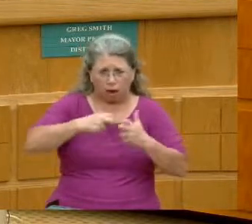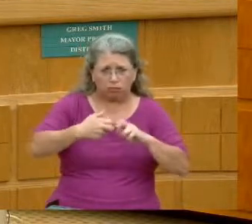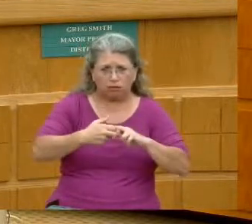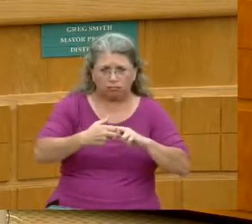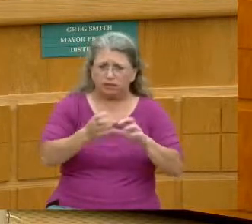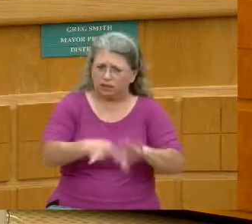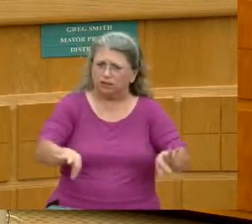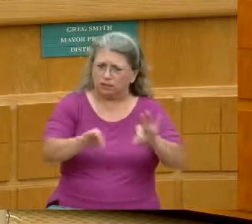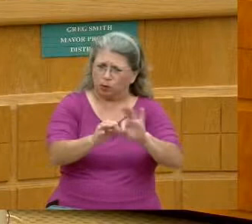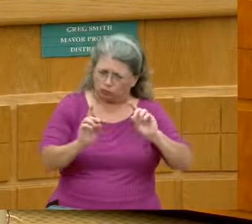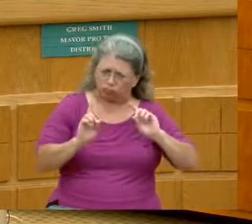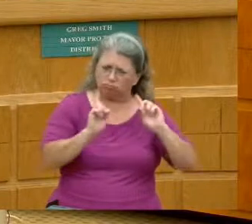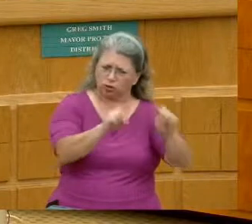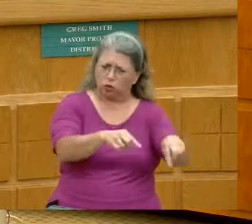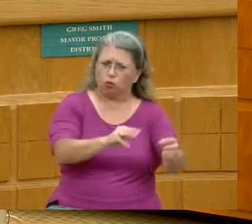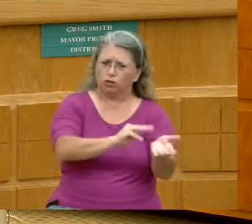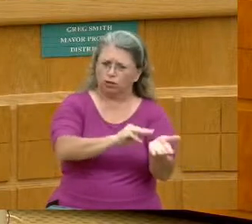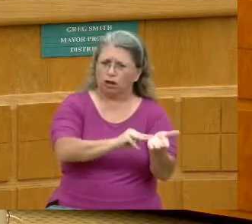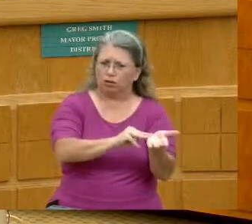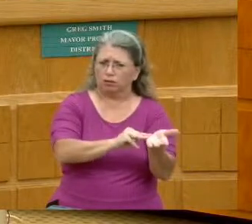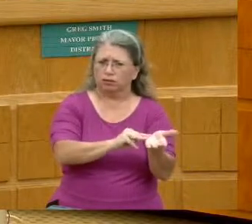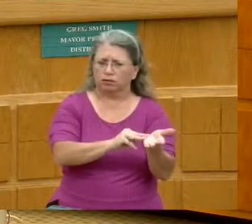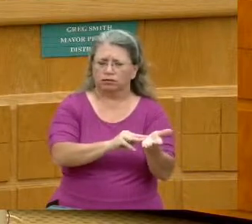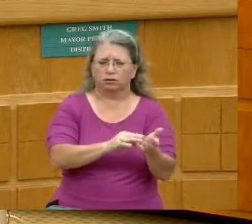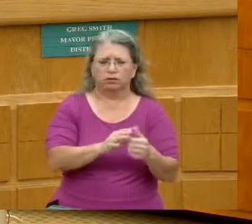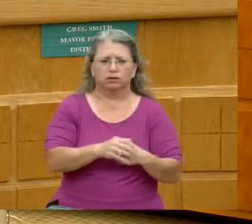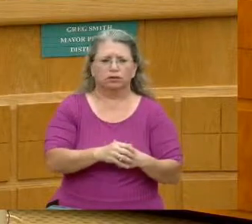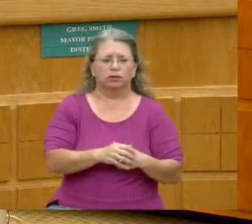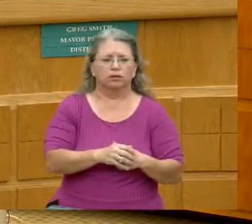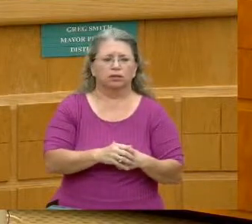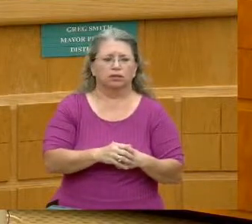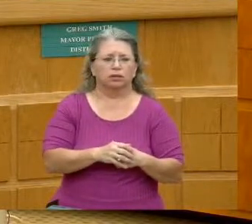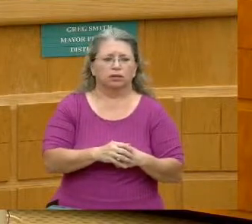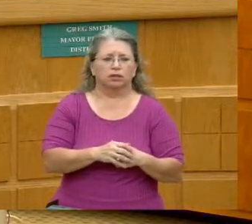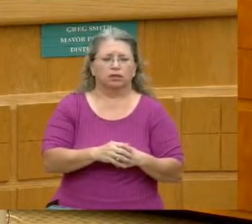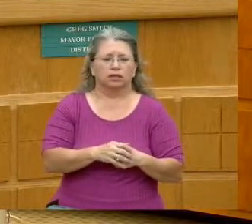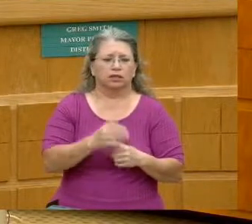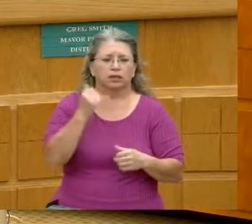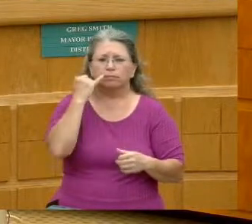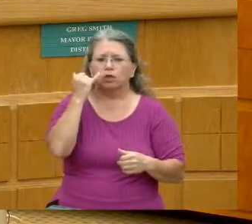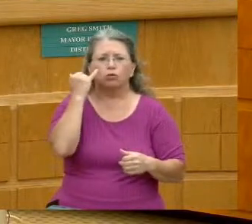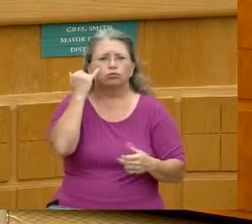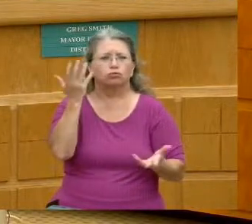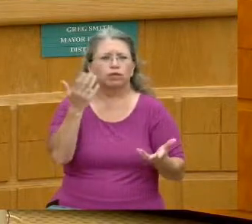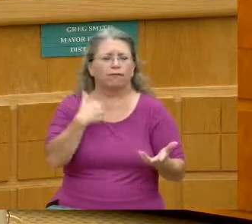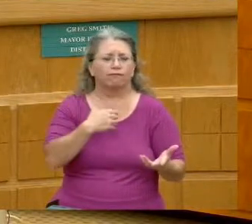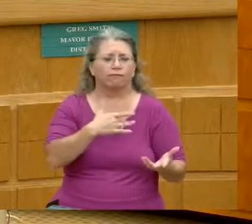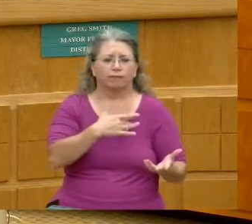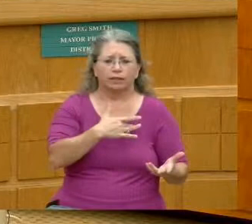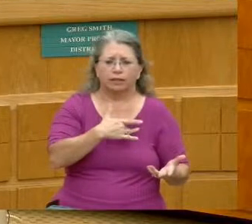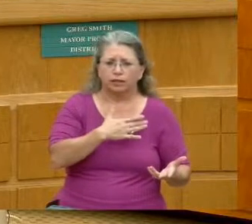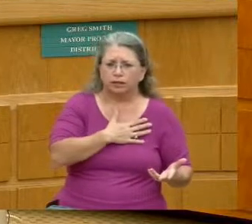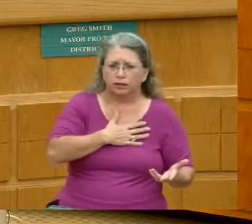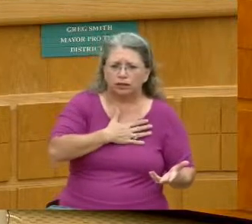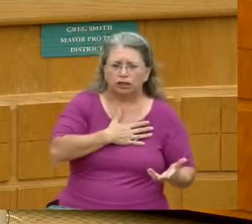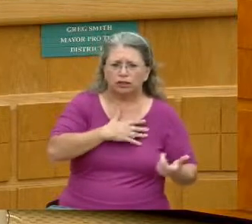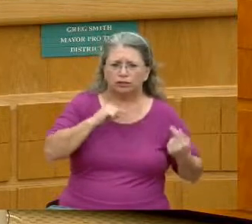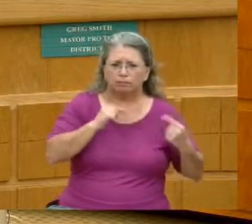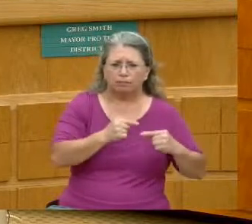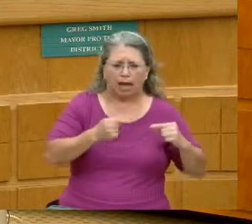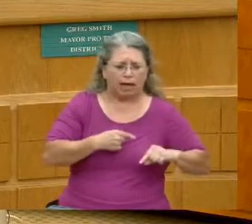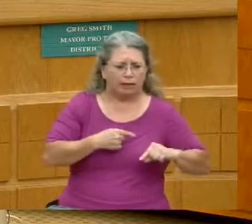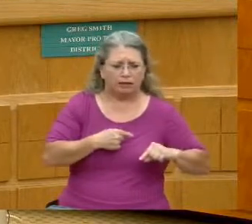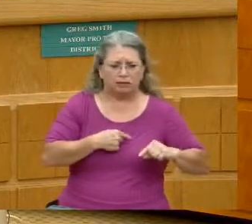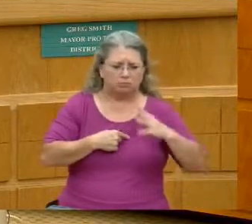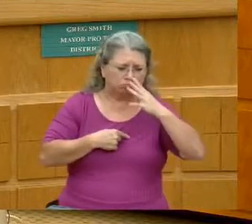more likely to have a negative medical outcome if you have heart pains, chest pains, and you don't go to the doctor or